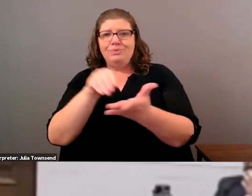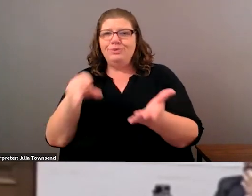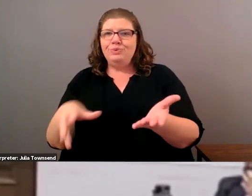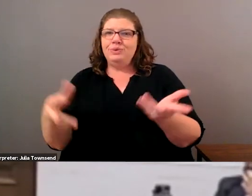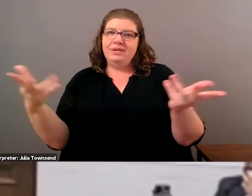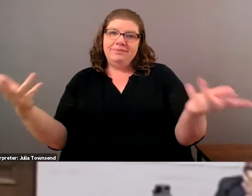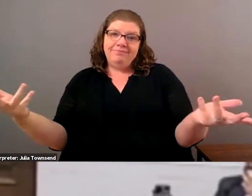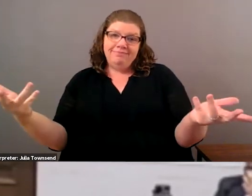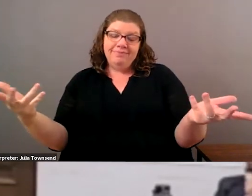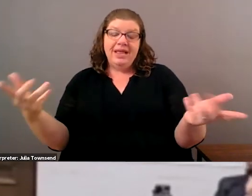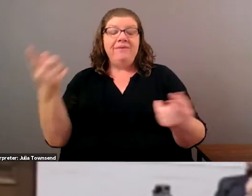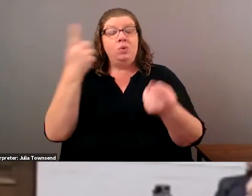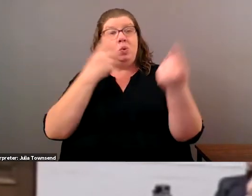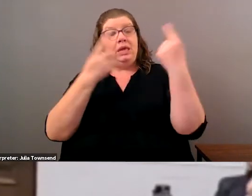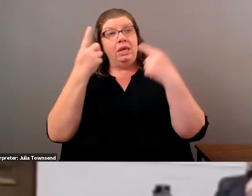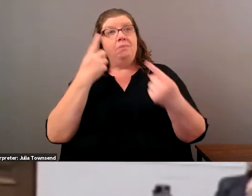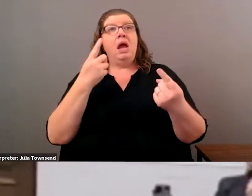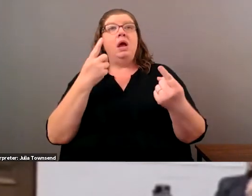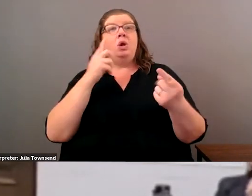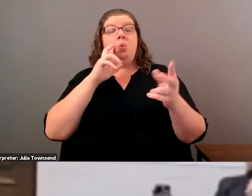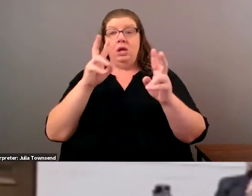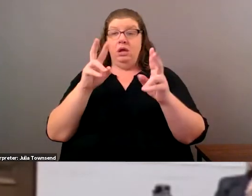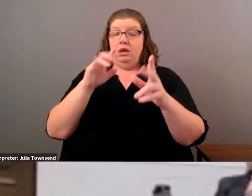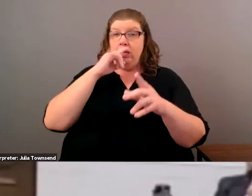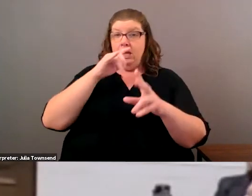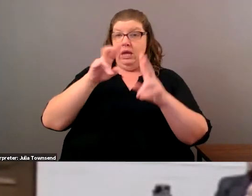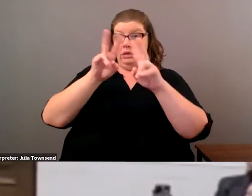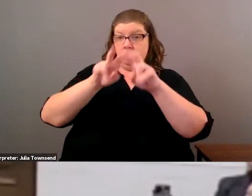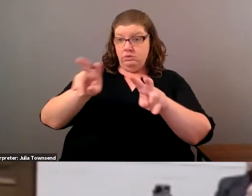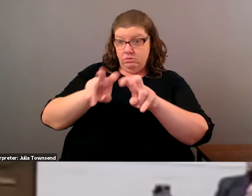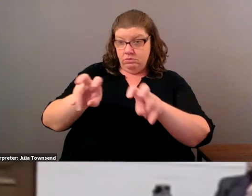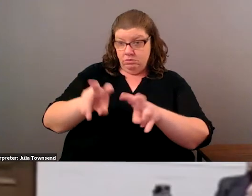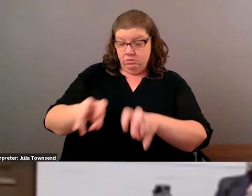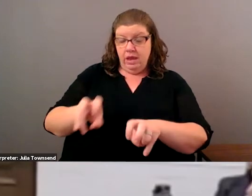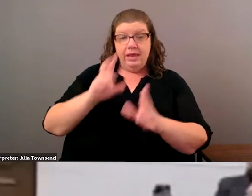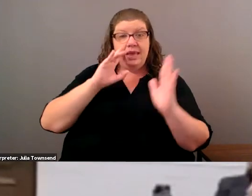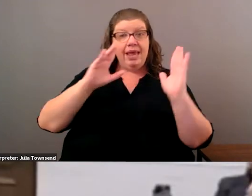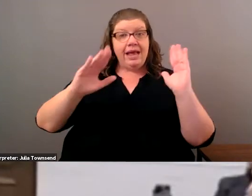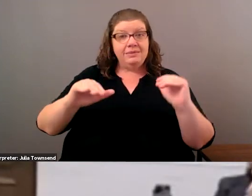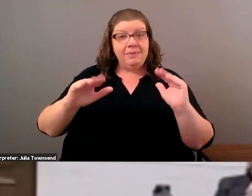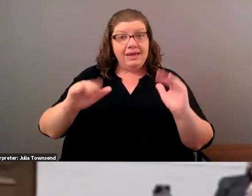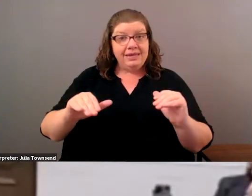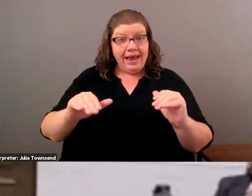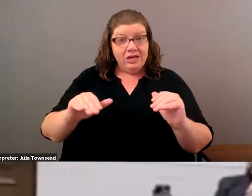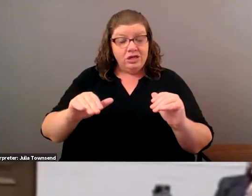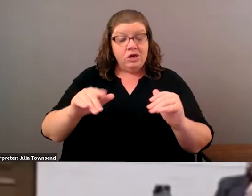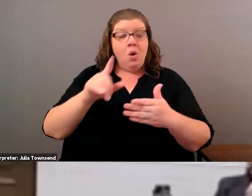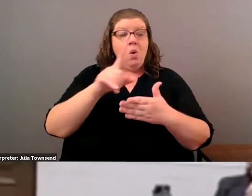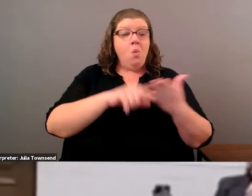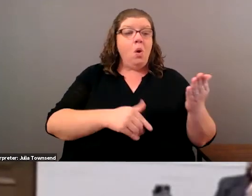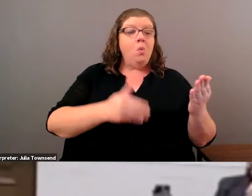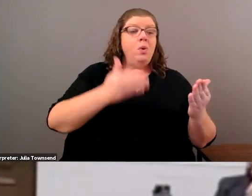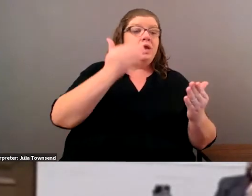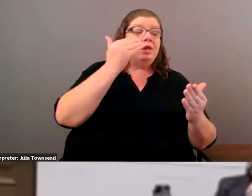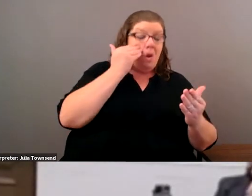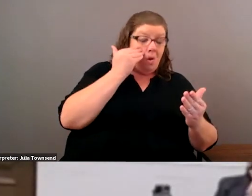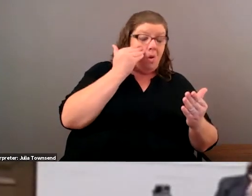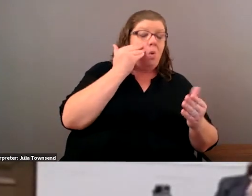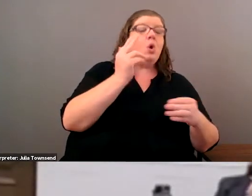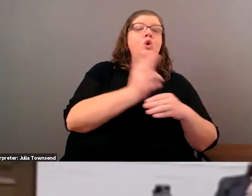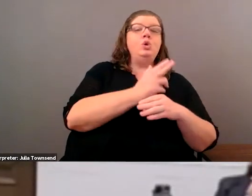about it, we're assessing the kids, and the expectation is actually to take what we know so we can move more